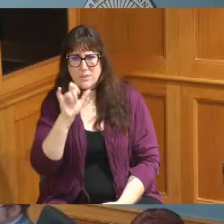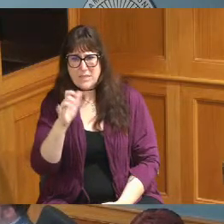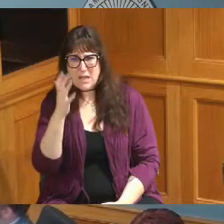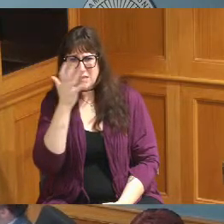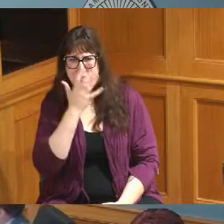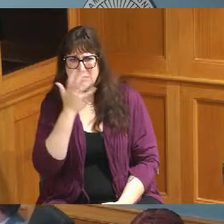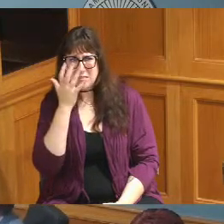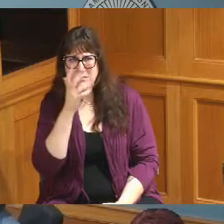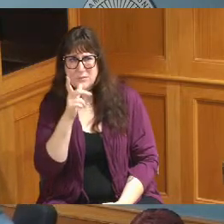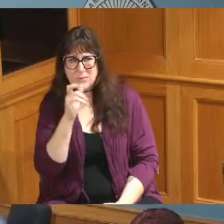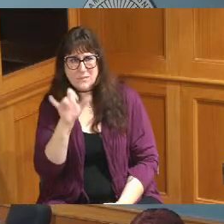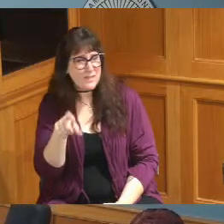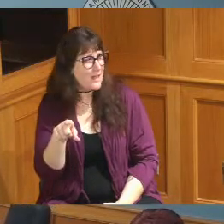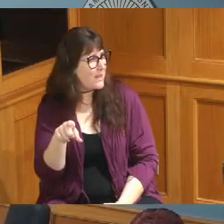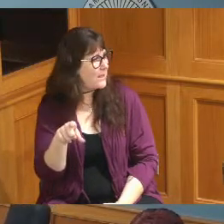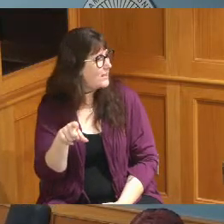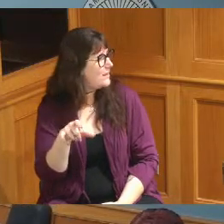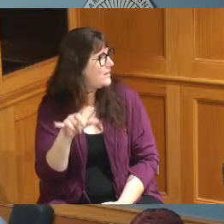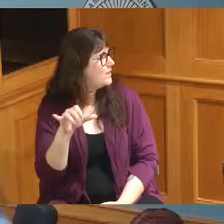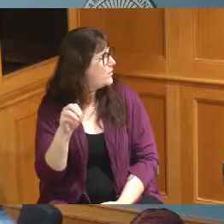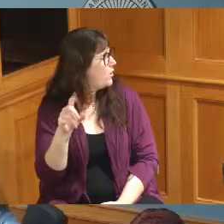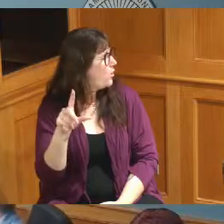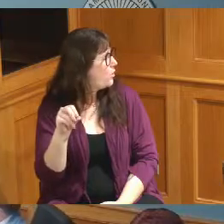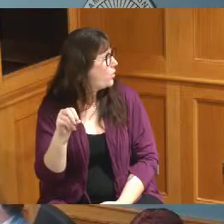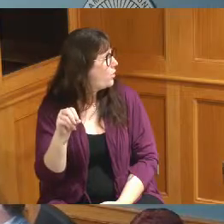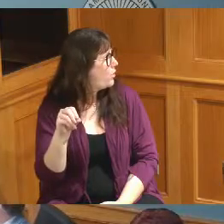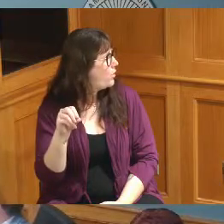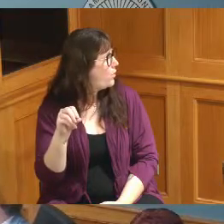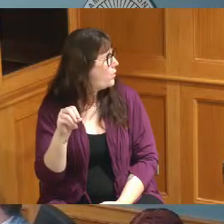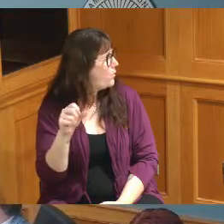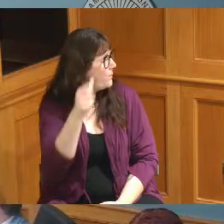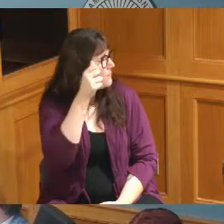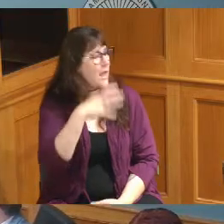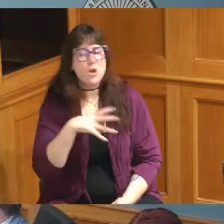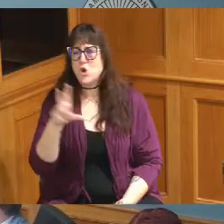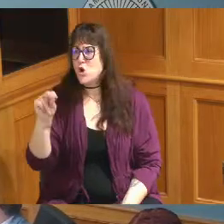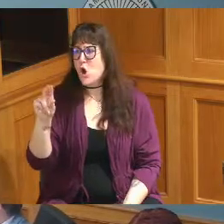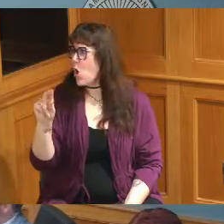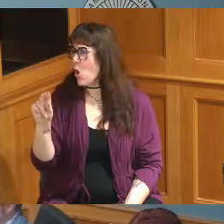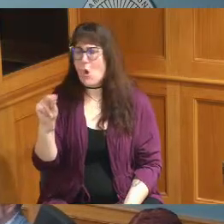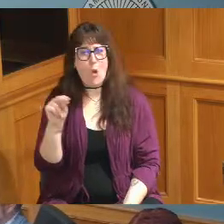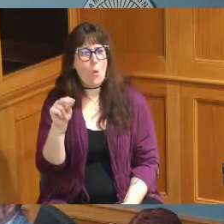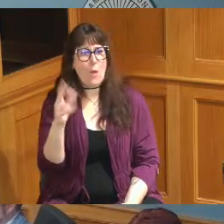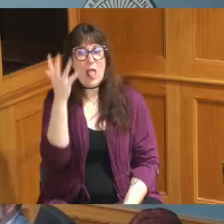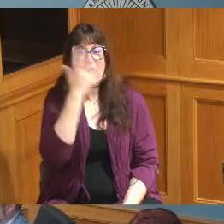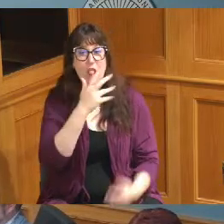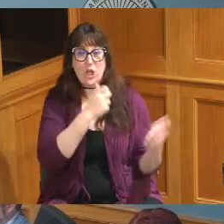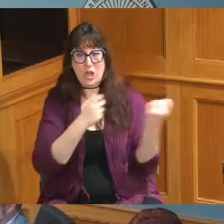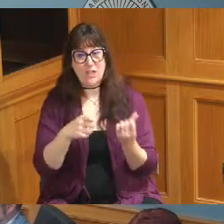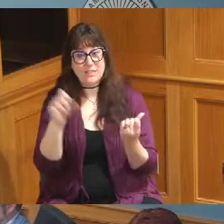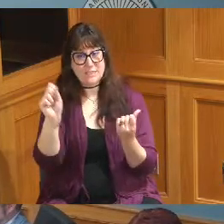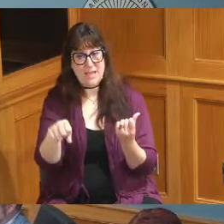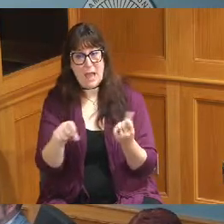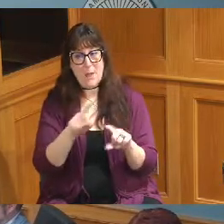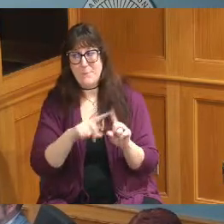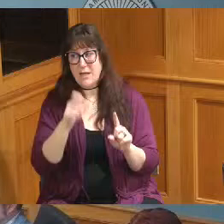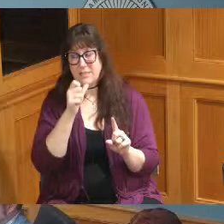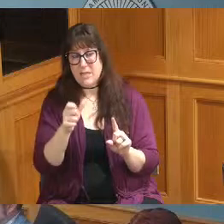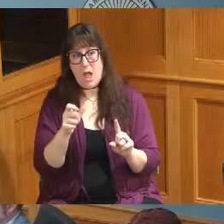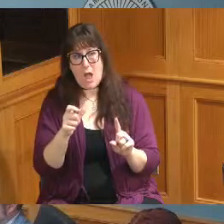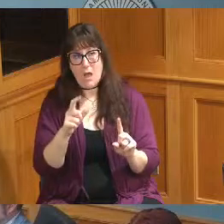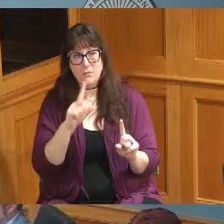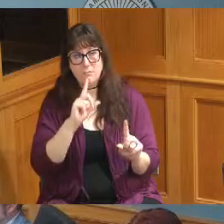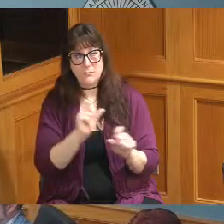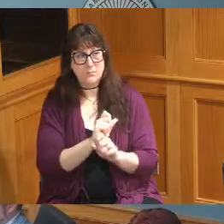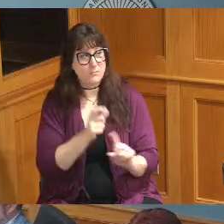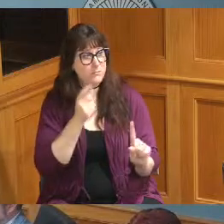right, standing up there. That's the YOLO band. No, it's not who you think it is. That's not him. It's lookalike. Yeah, okay. I feel